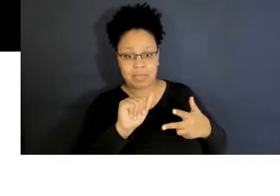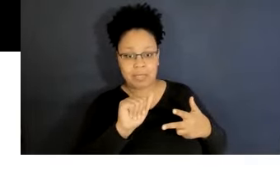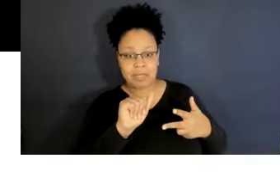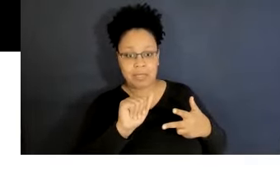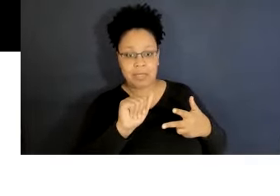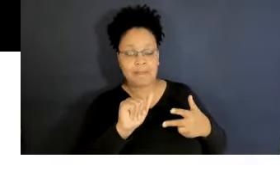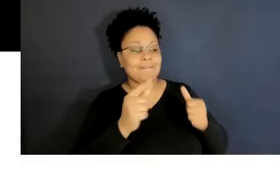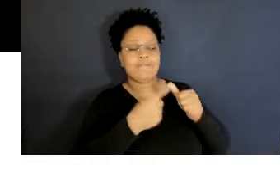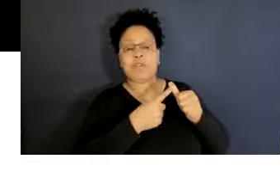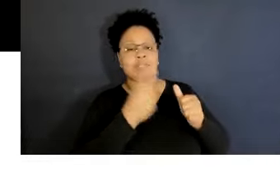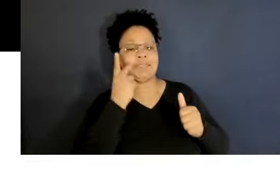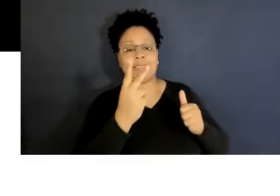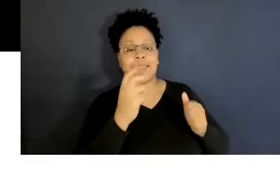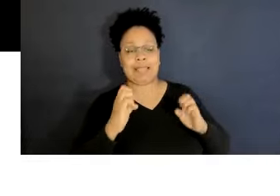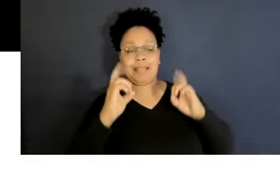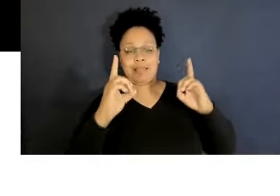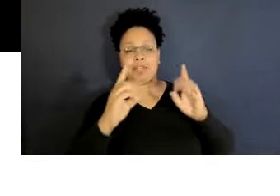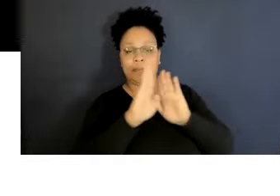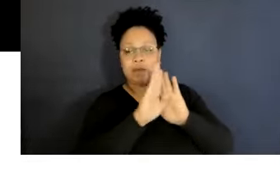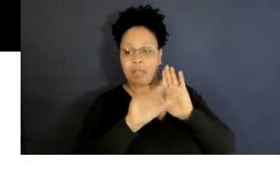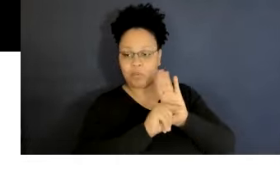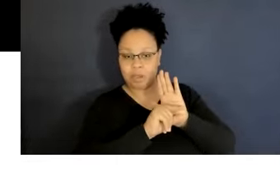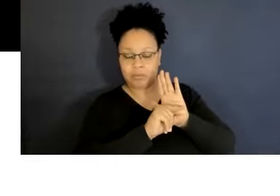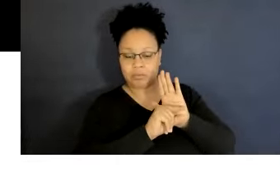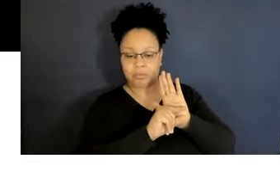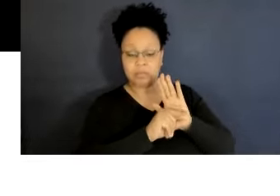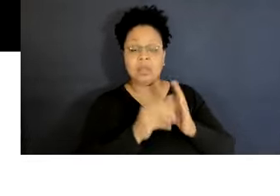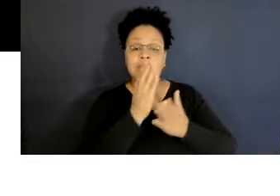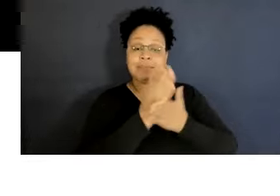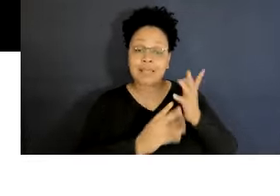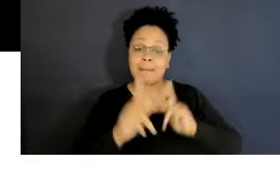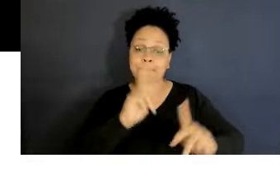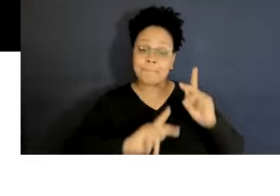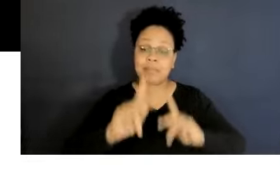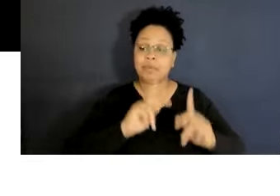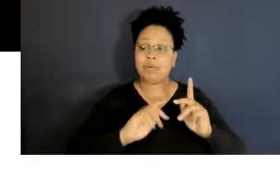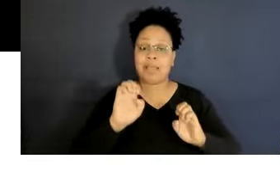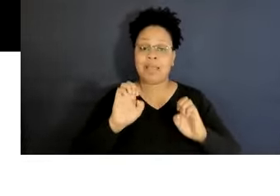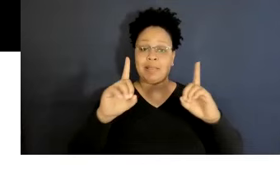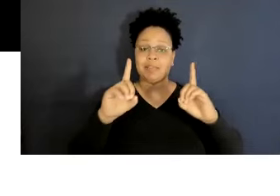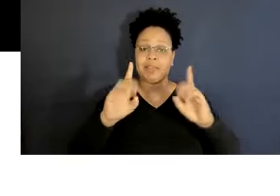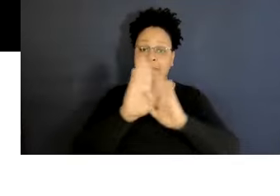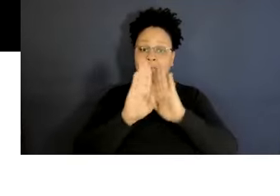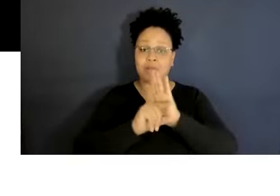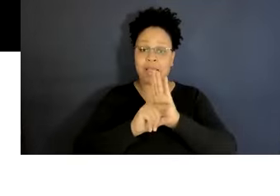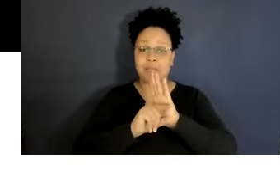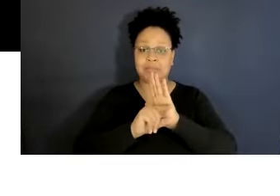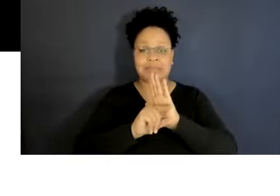educational background. And some people with disabilities, their educational background is not very high at